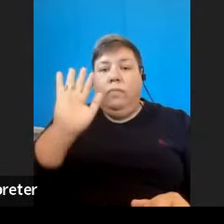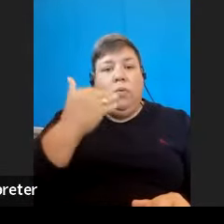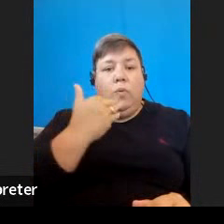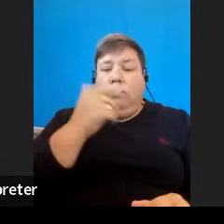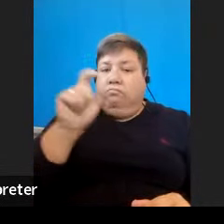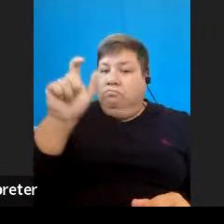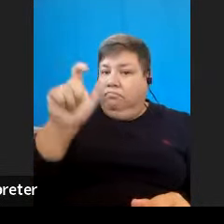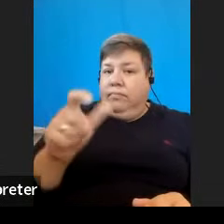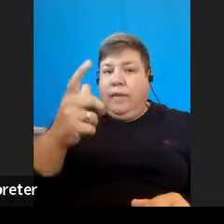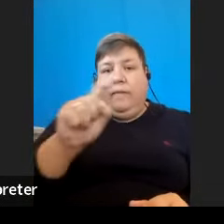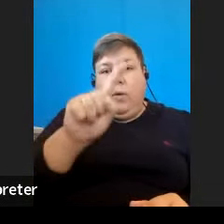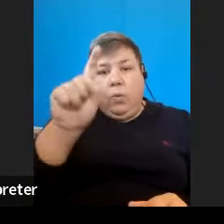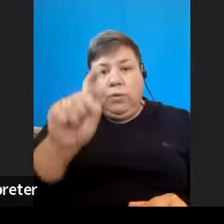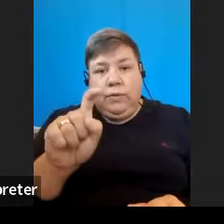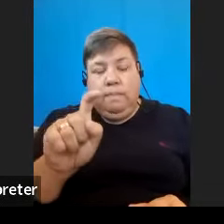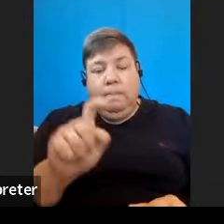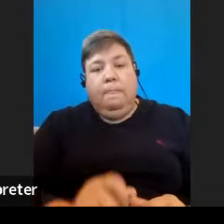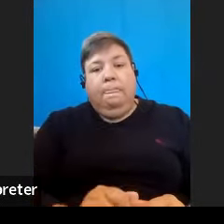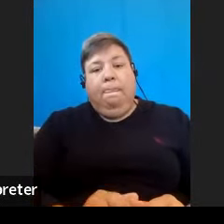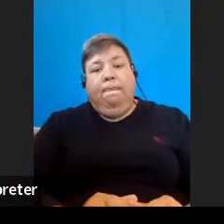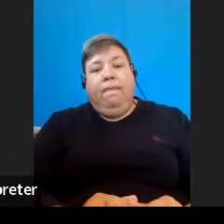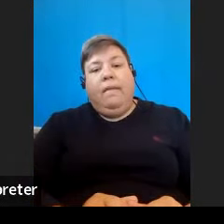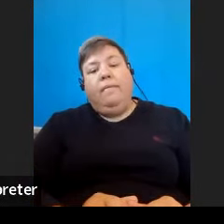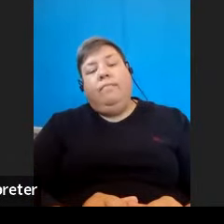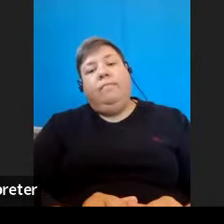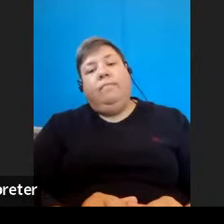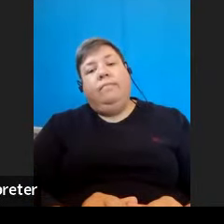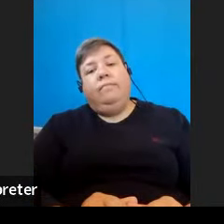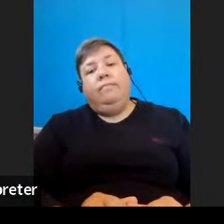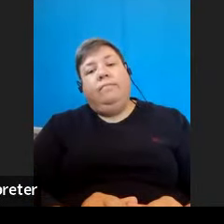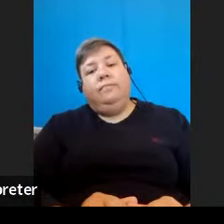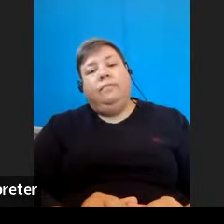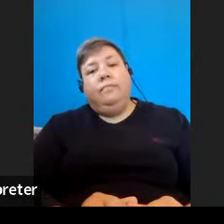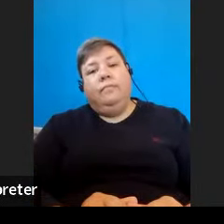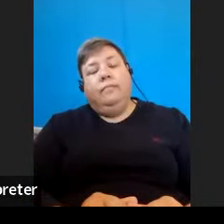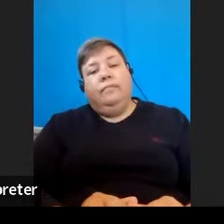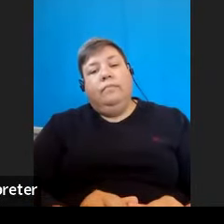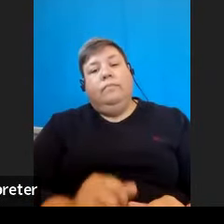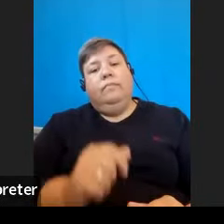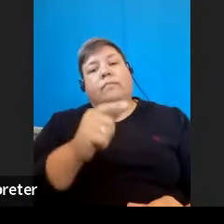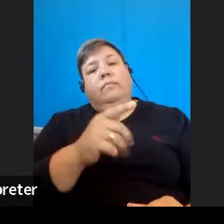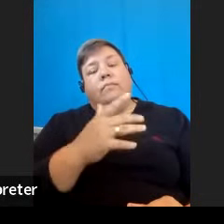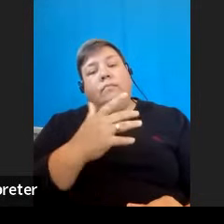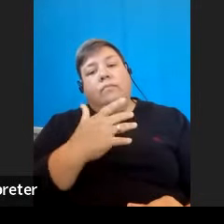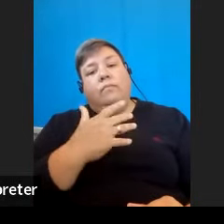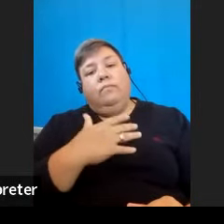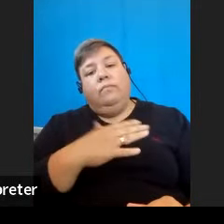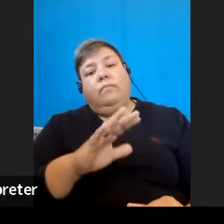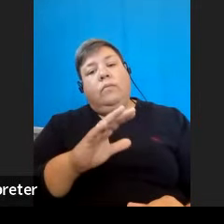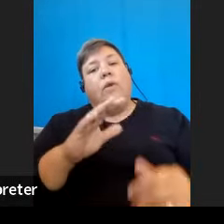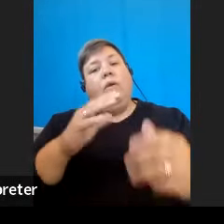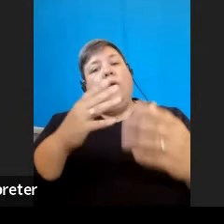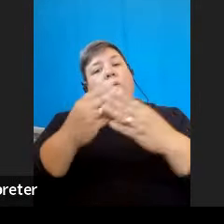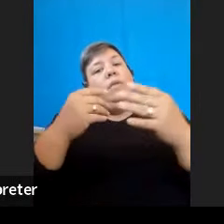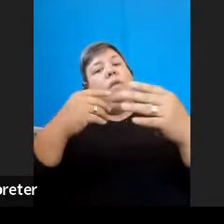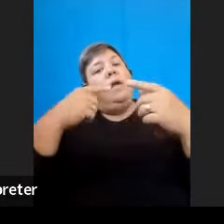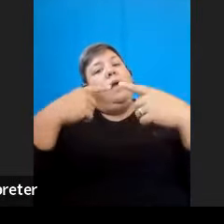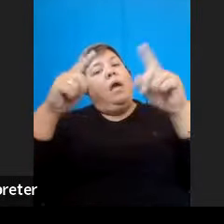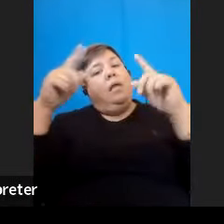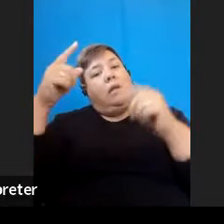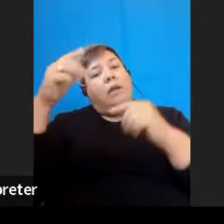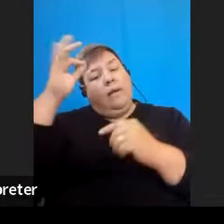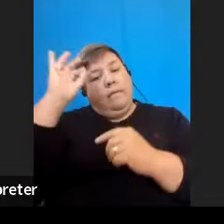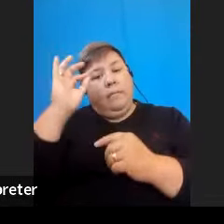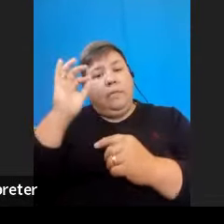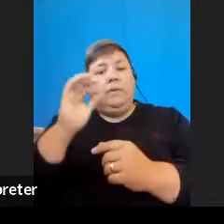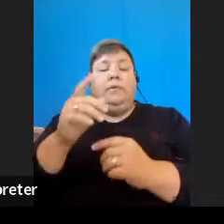with regards to our collaboration, and I think Penny did hint on that, with other government agencies. So the question is specifically